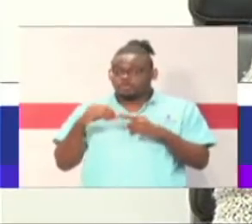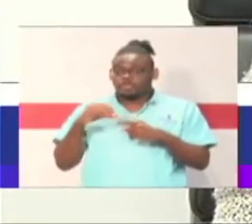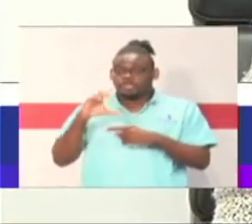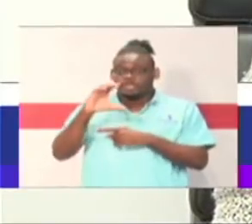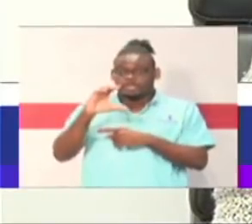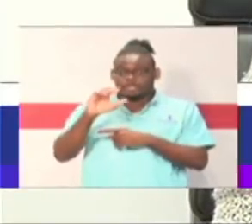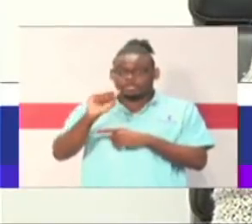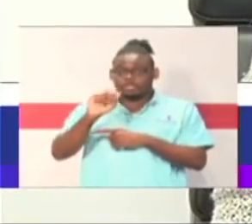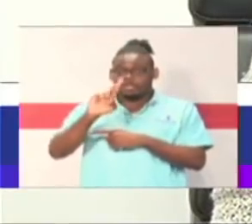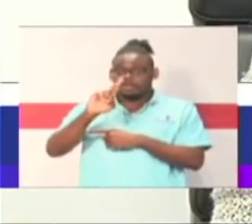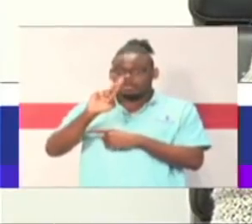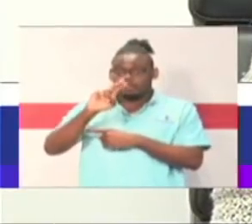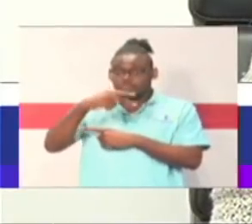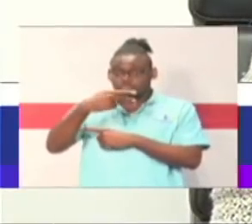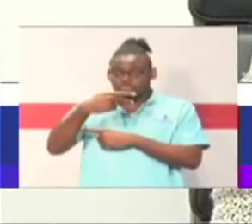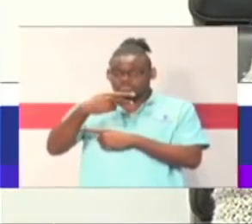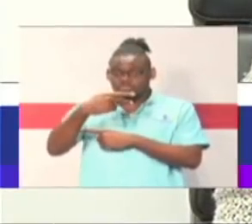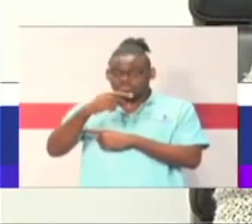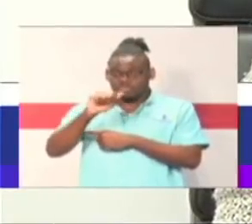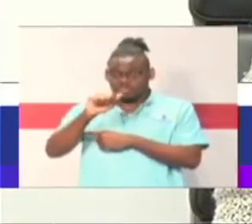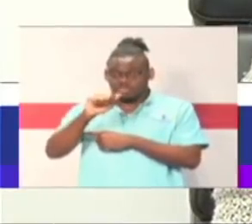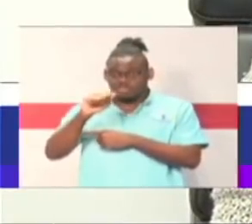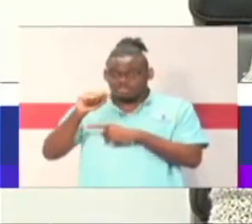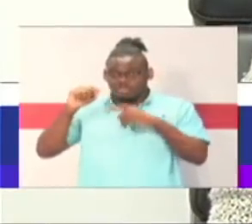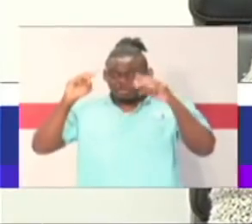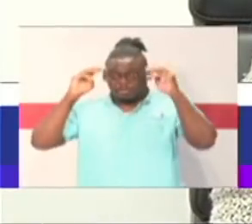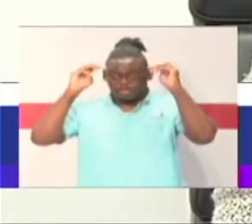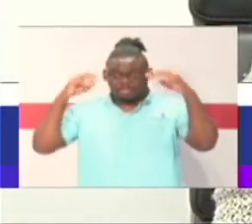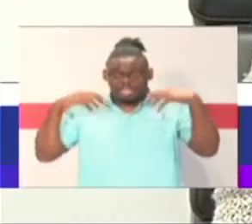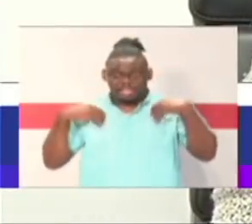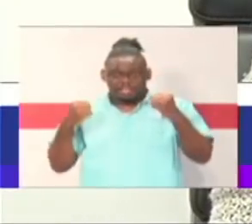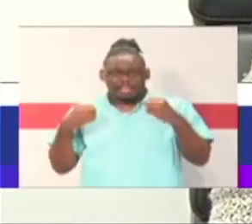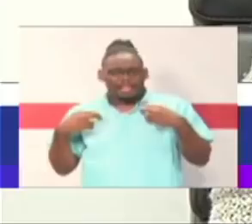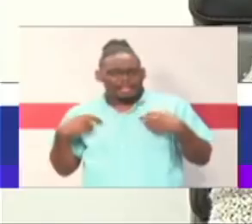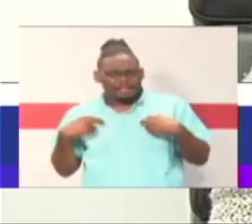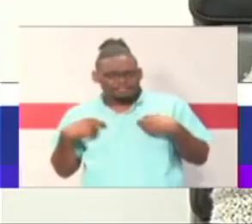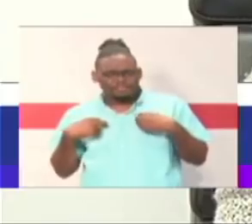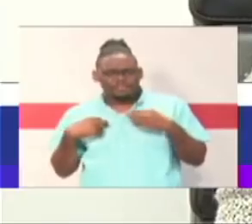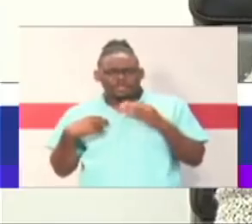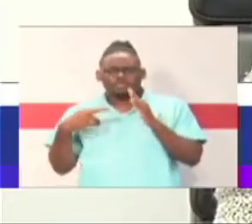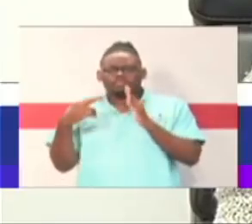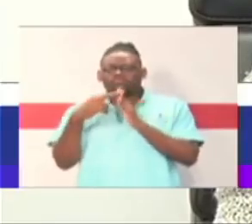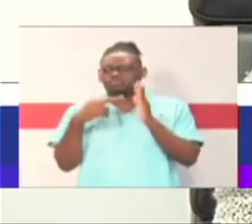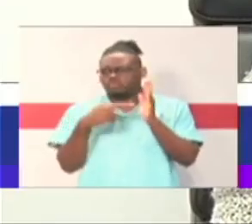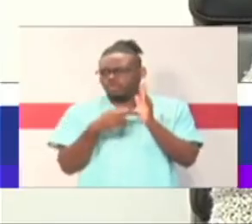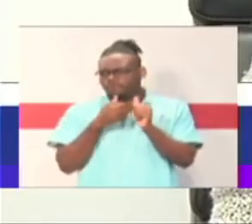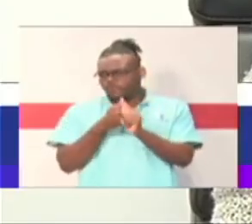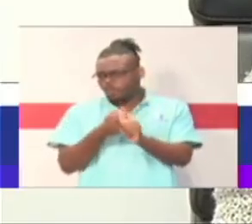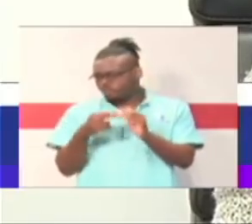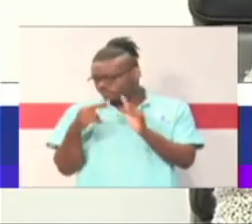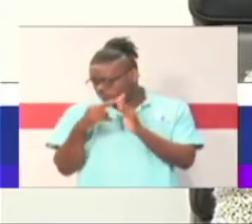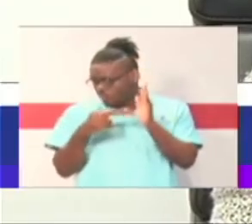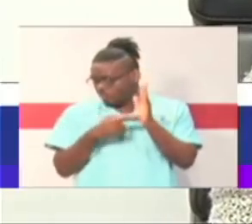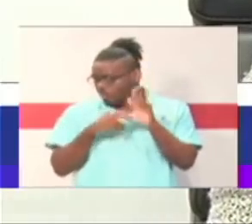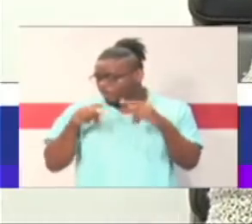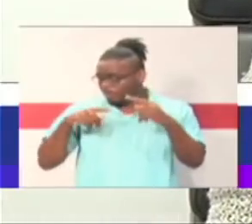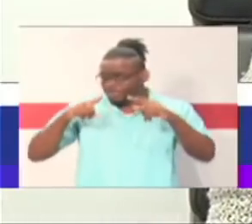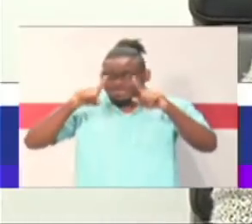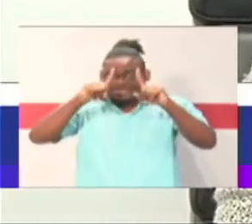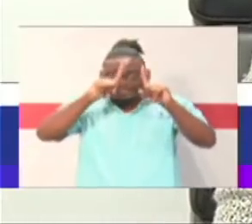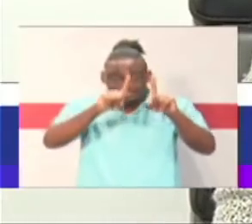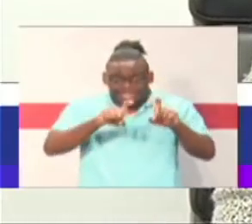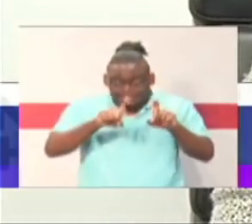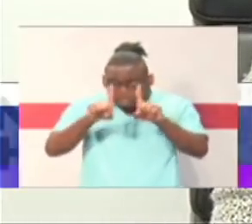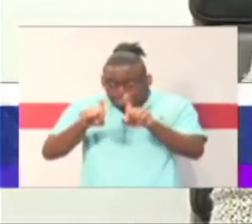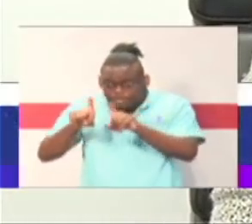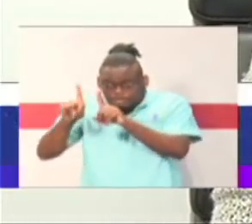of Health does have a guideline, and we do have guidelines with respect to testing of persons and contact tracing, and that